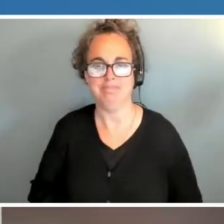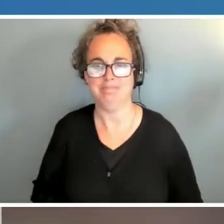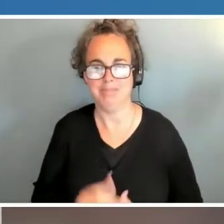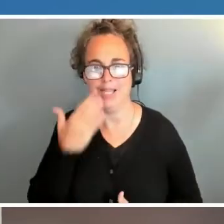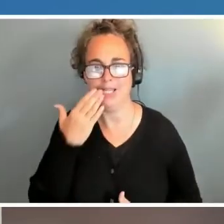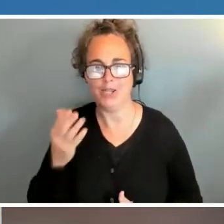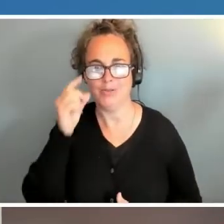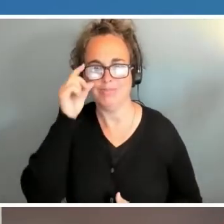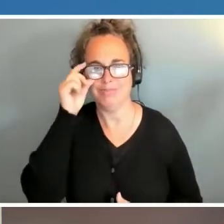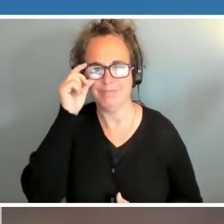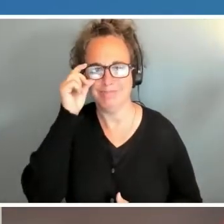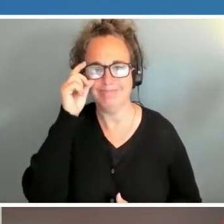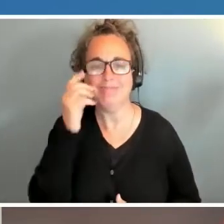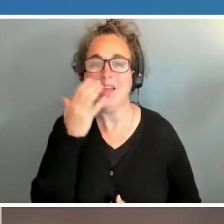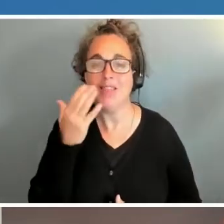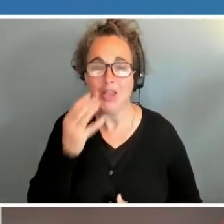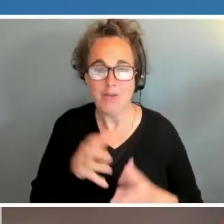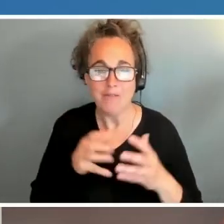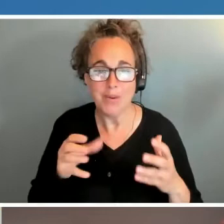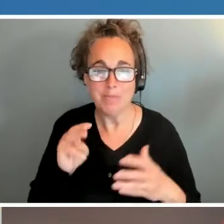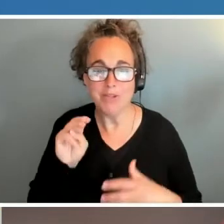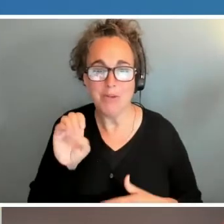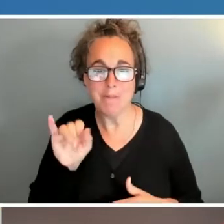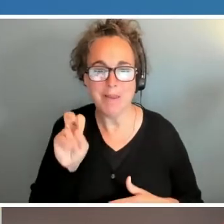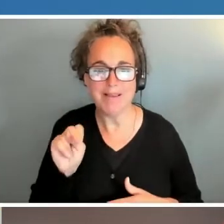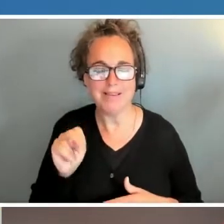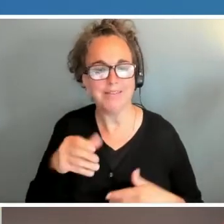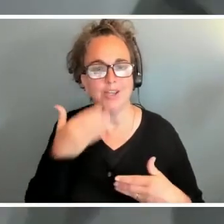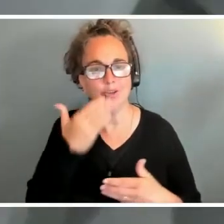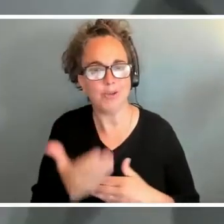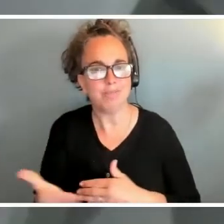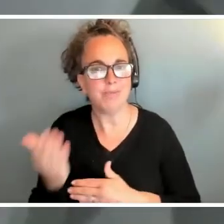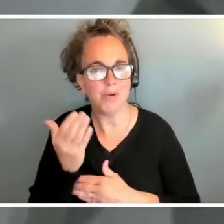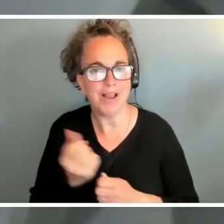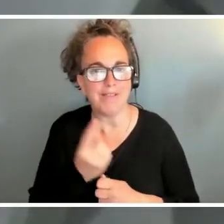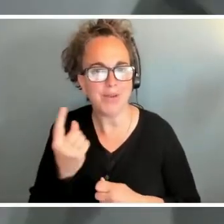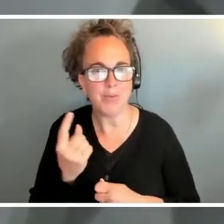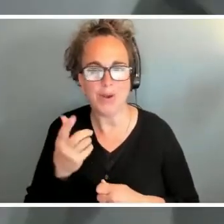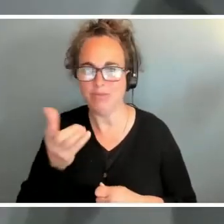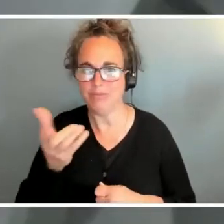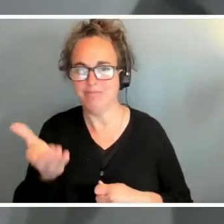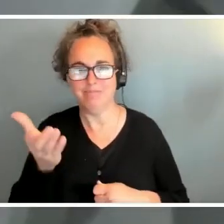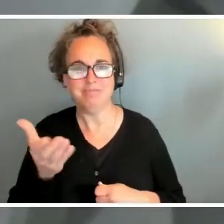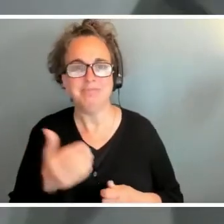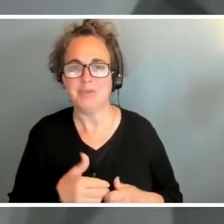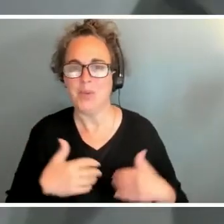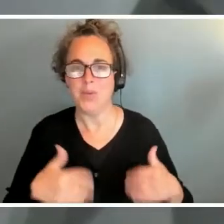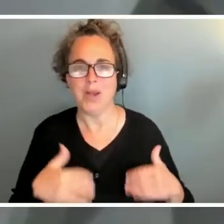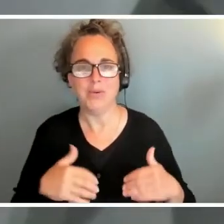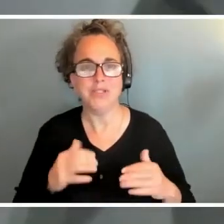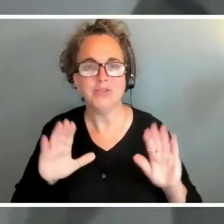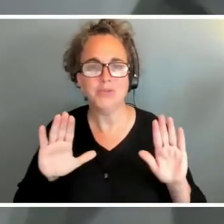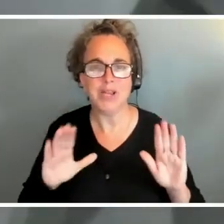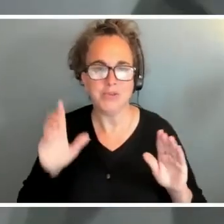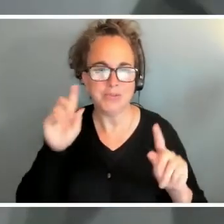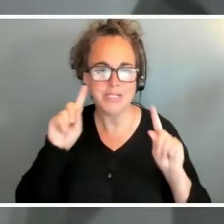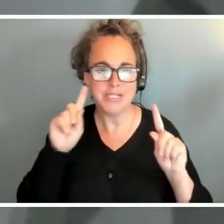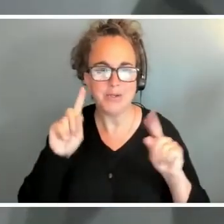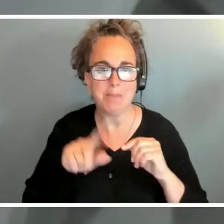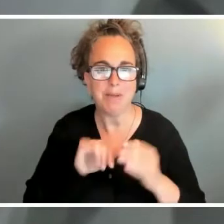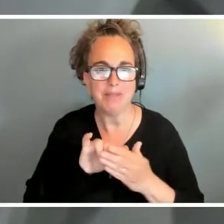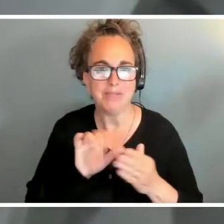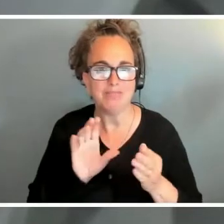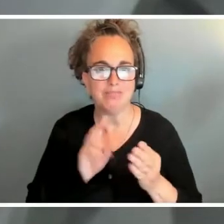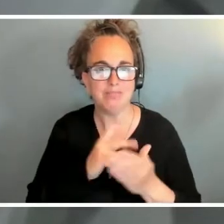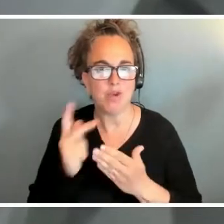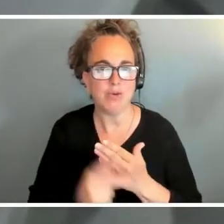Well, thank you very much, Megan, and good morning, everyone. It is so great to hear about this program, and